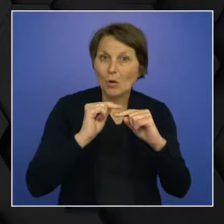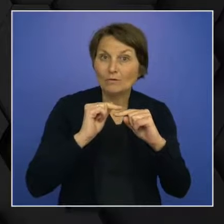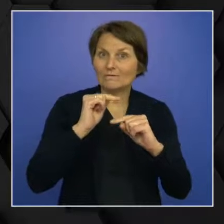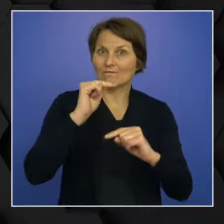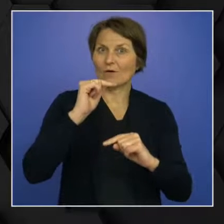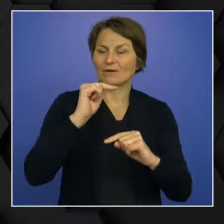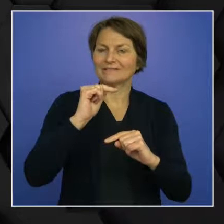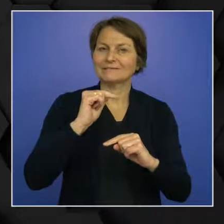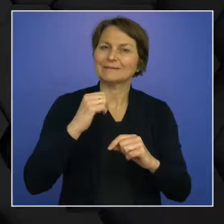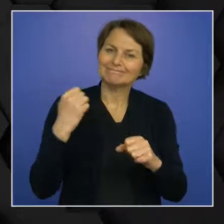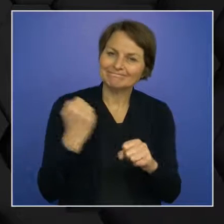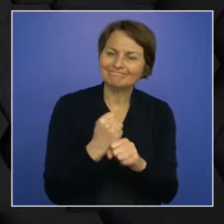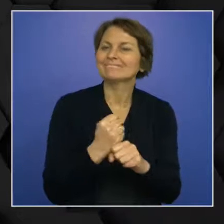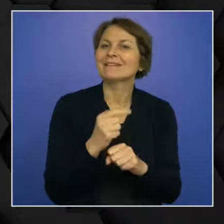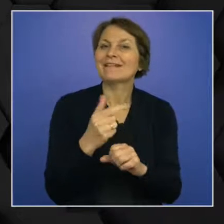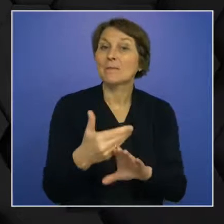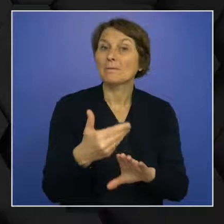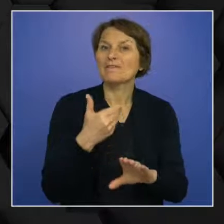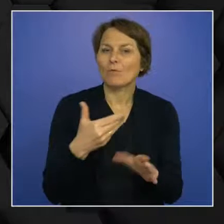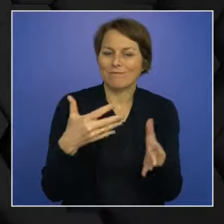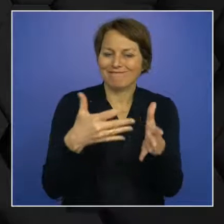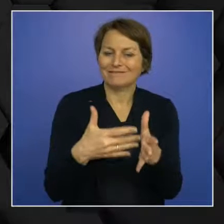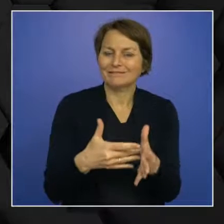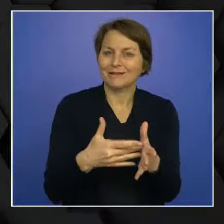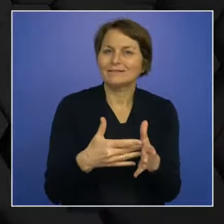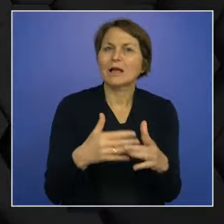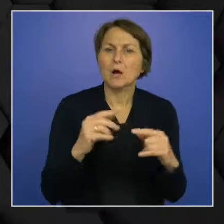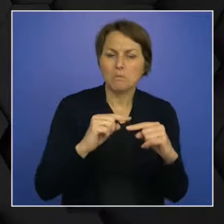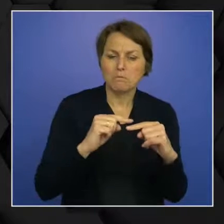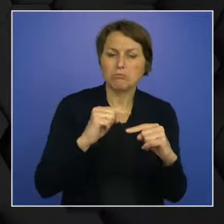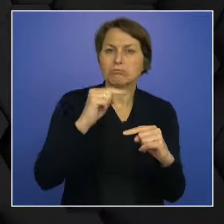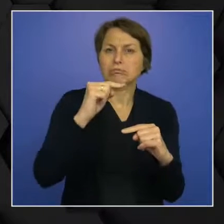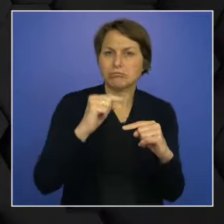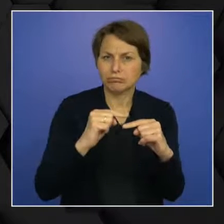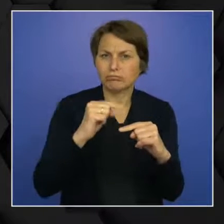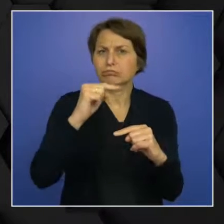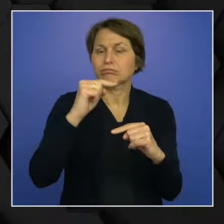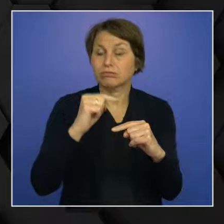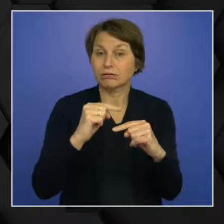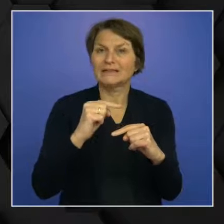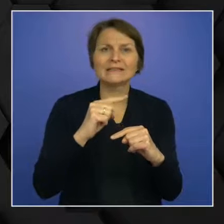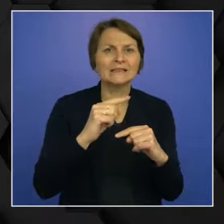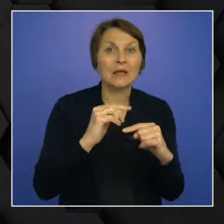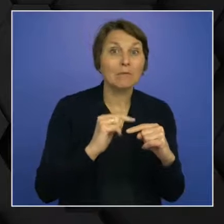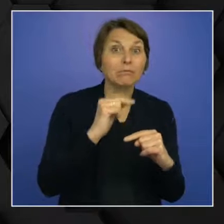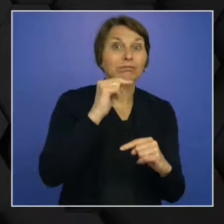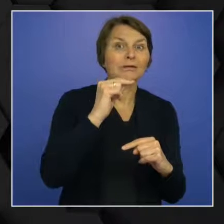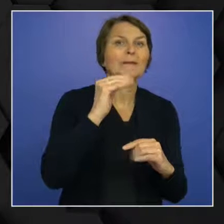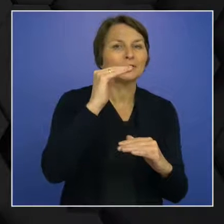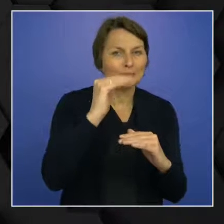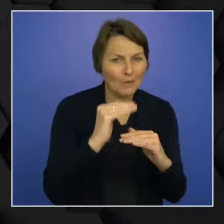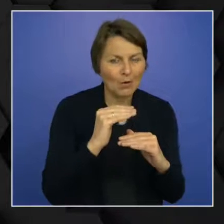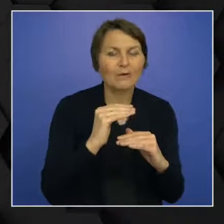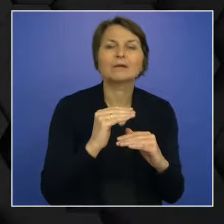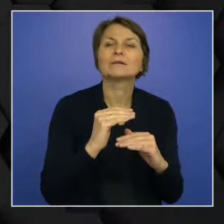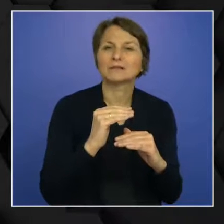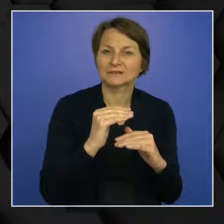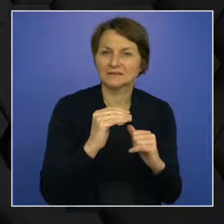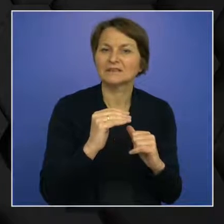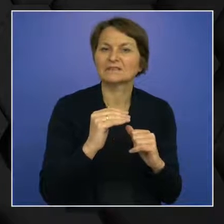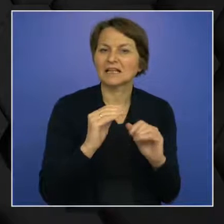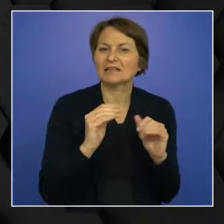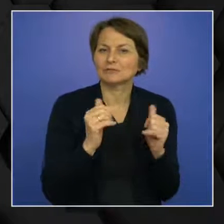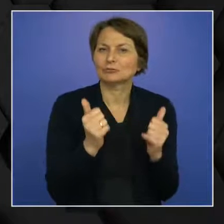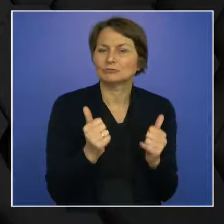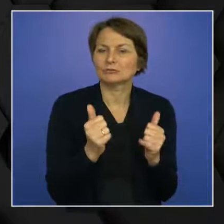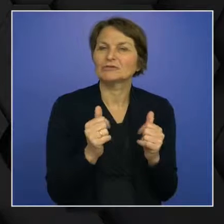the funnel size. And instead of going large funnel, which is a little bit more expensive, they'll go small funnel and it would kind of just bomb on it. So you do